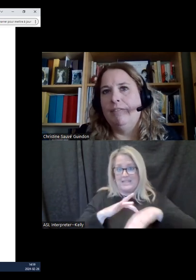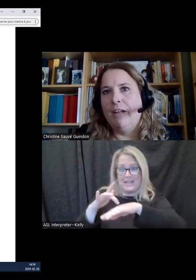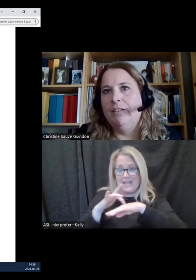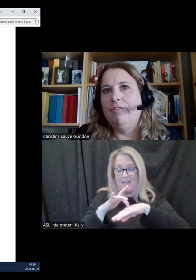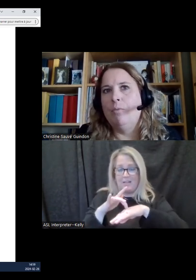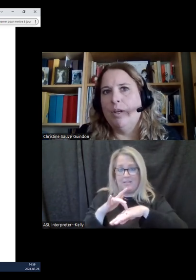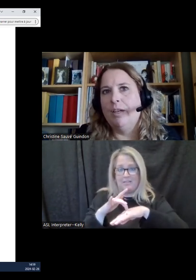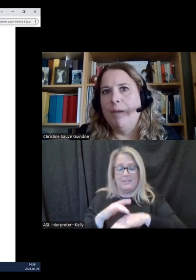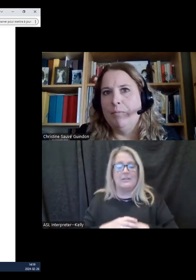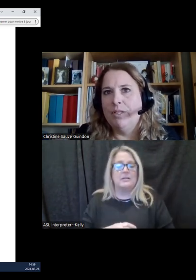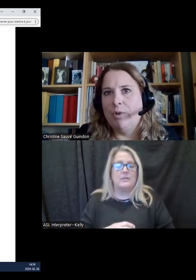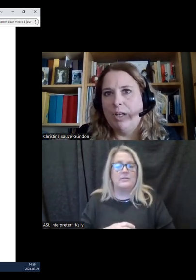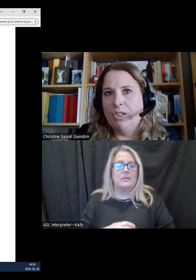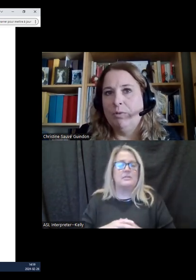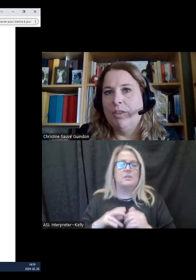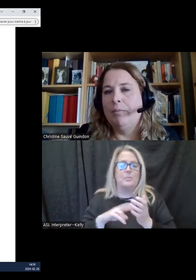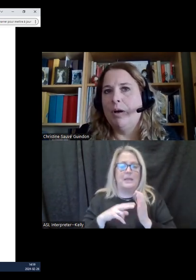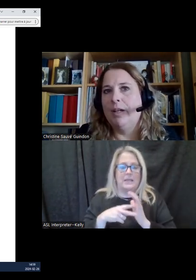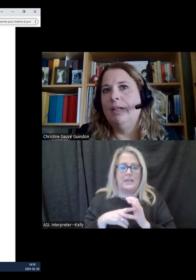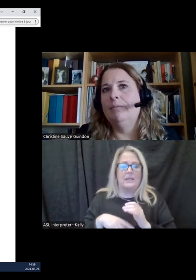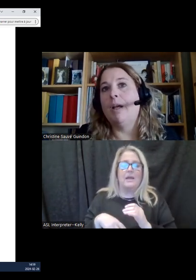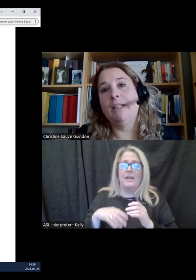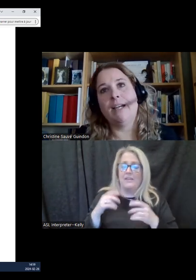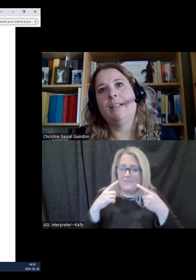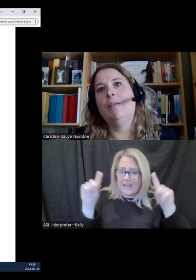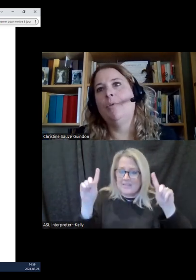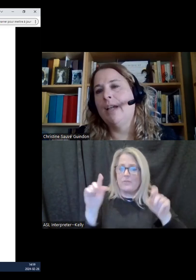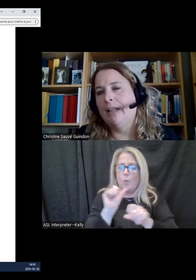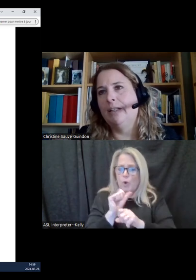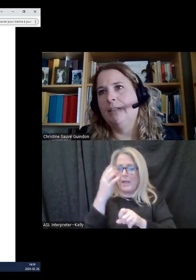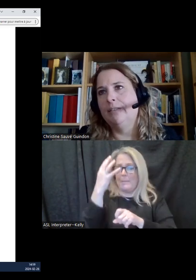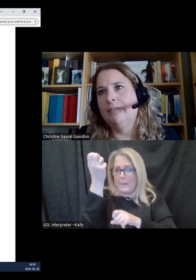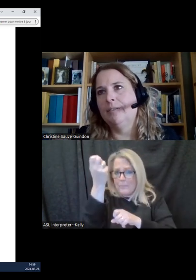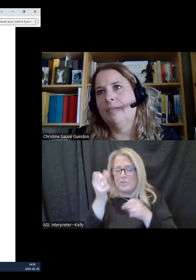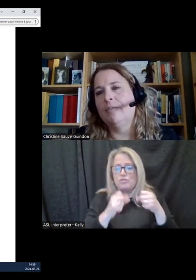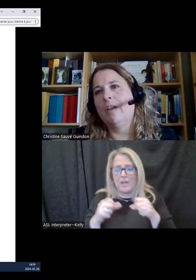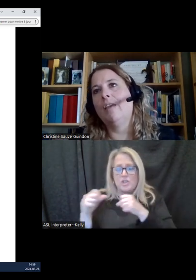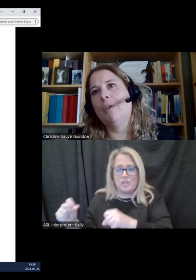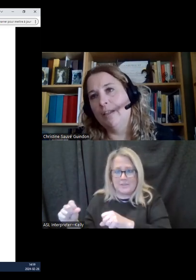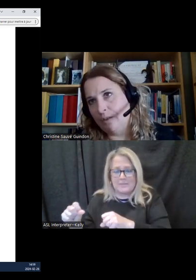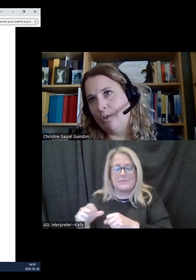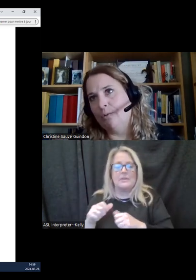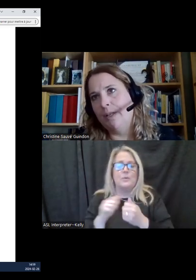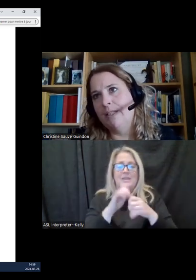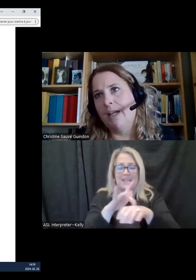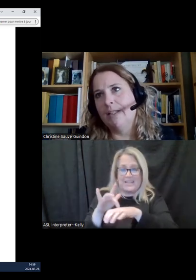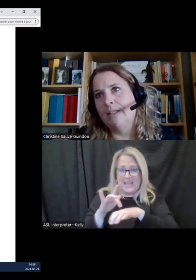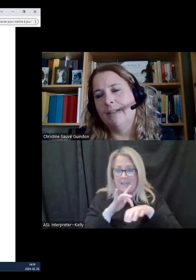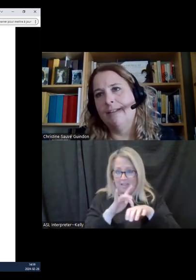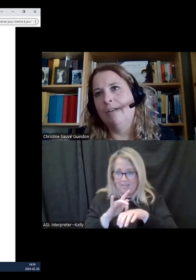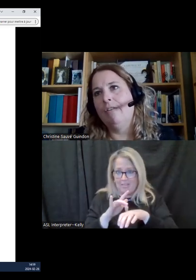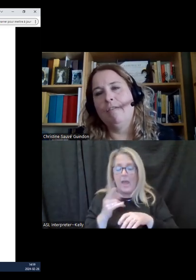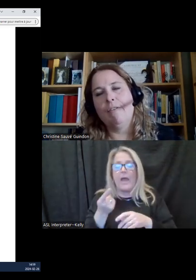mediating effective working memory strategies within the bodily tactile modality. And then we can to